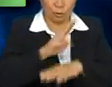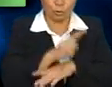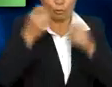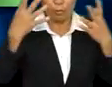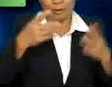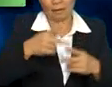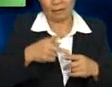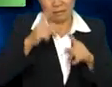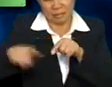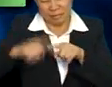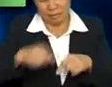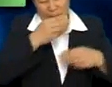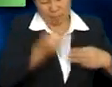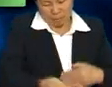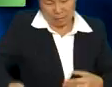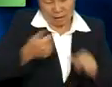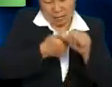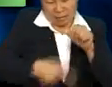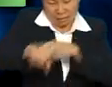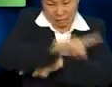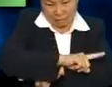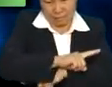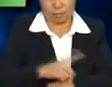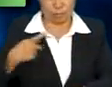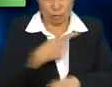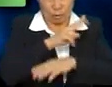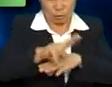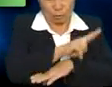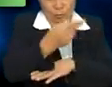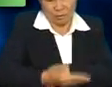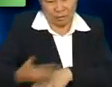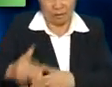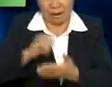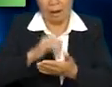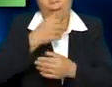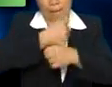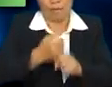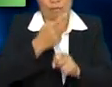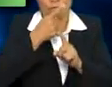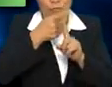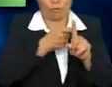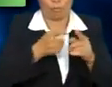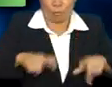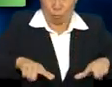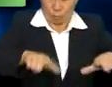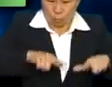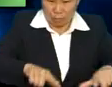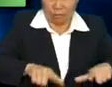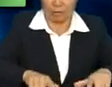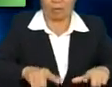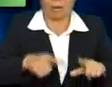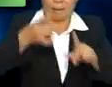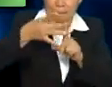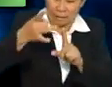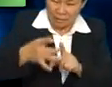We use many kinds of material every day. We use things that are made from wood,